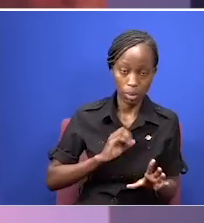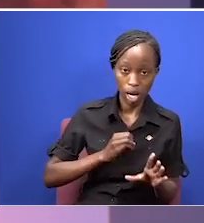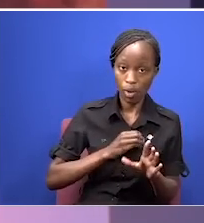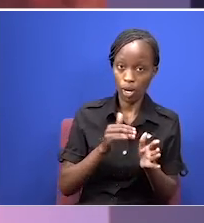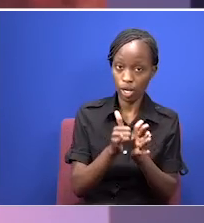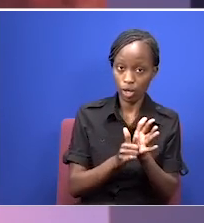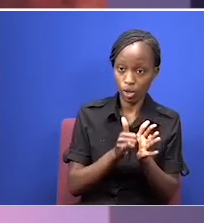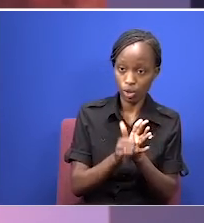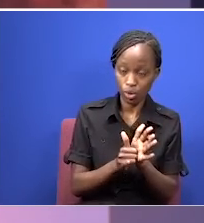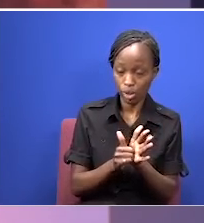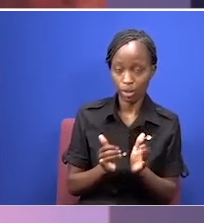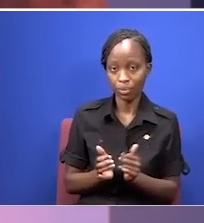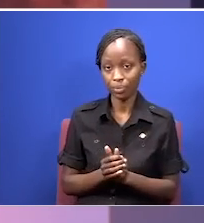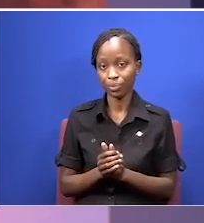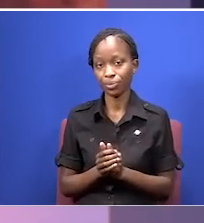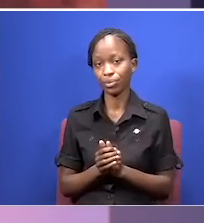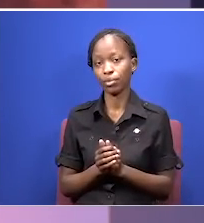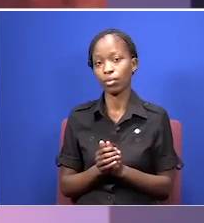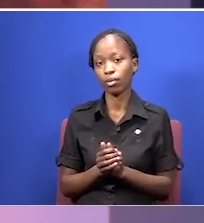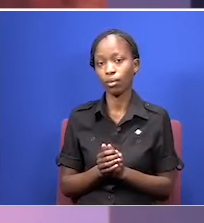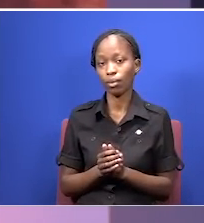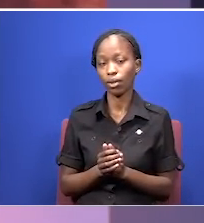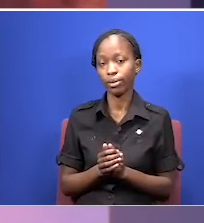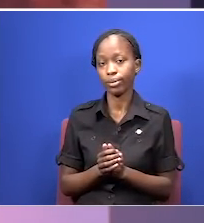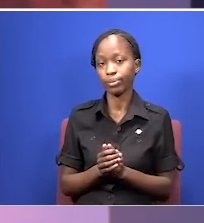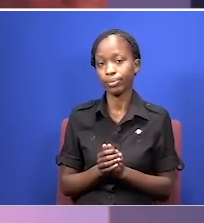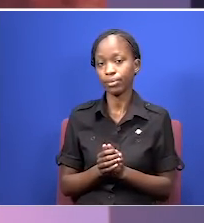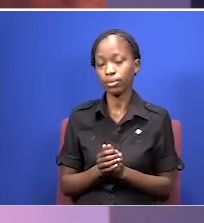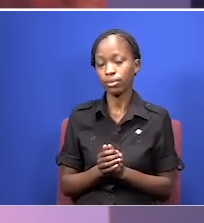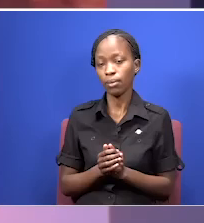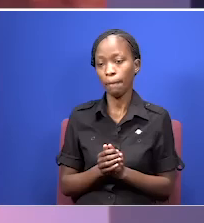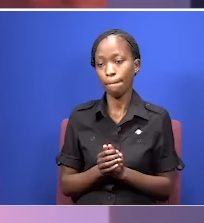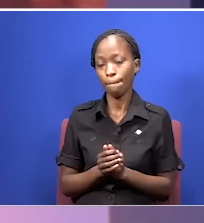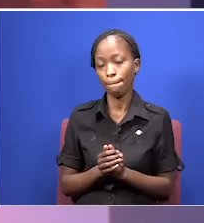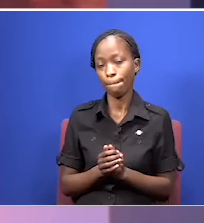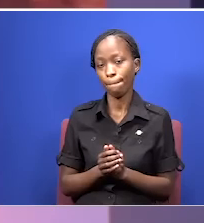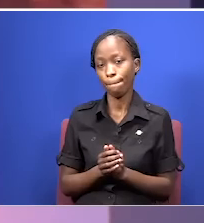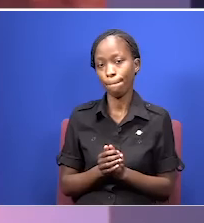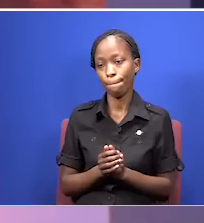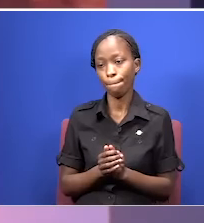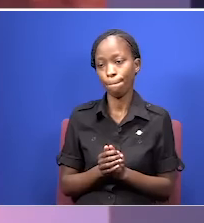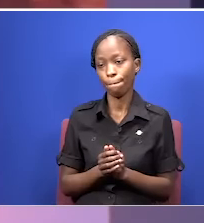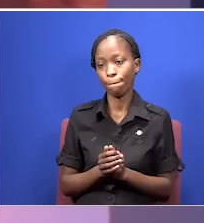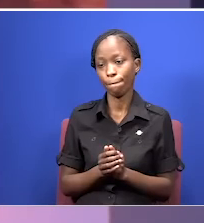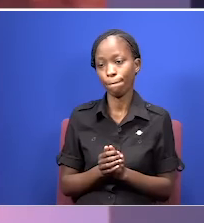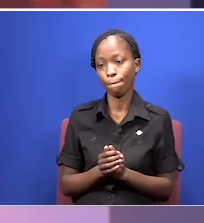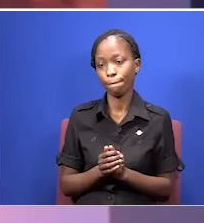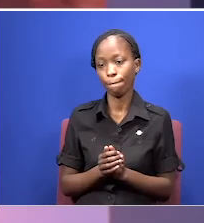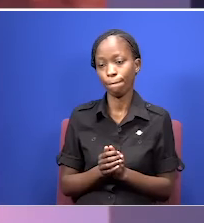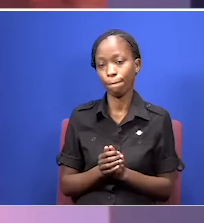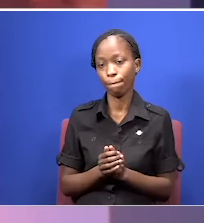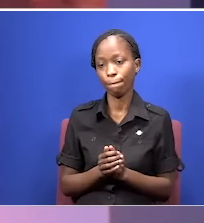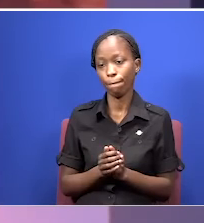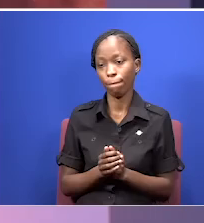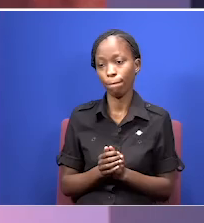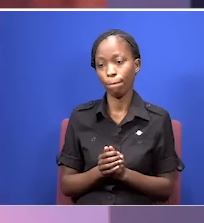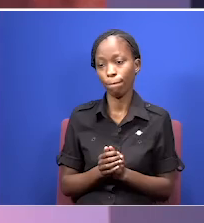channels click that bell icon for notification and the reminders of the future video and let